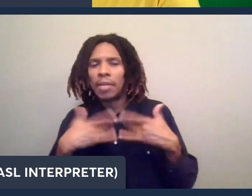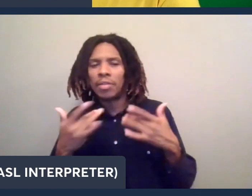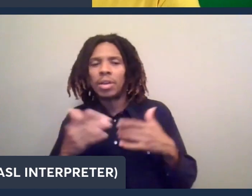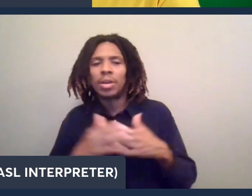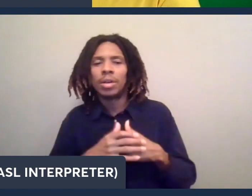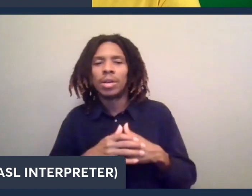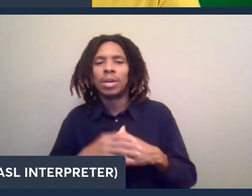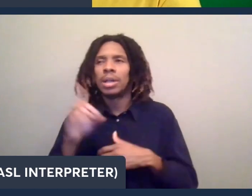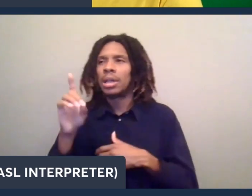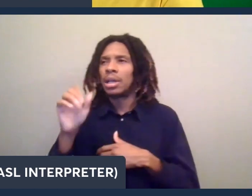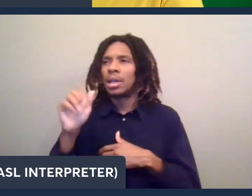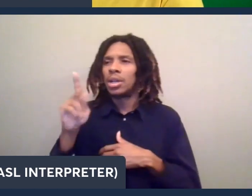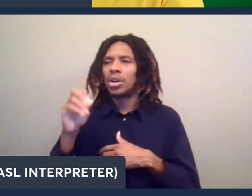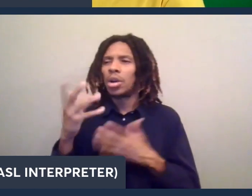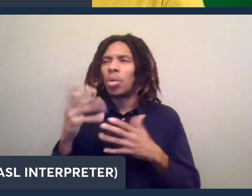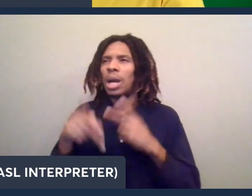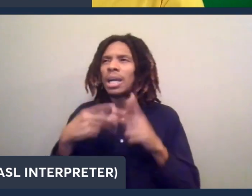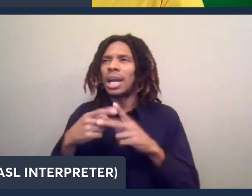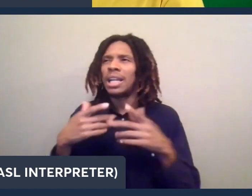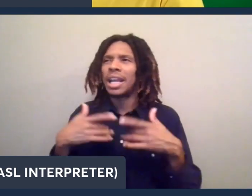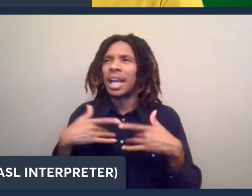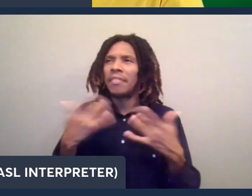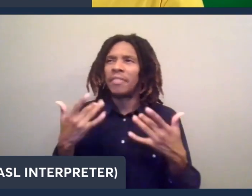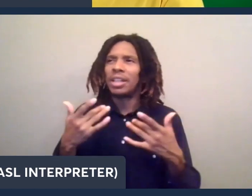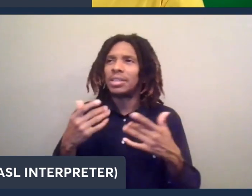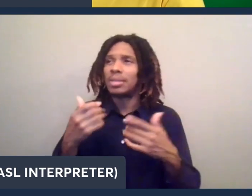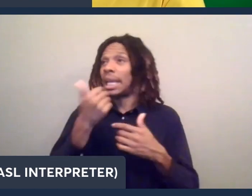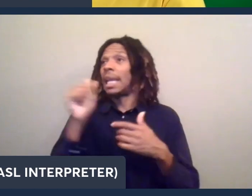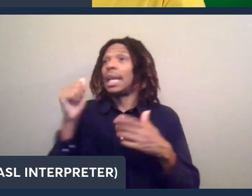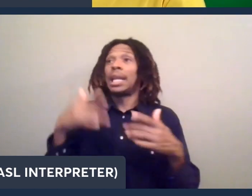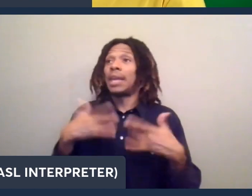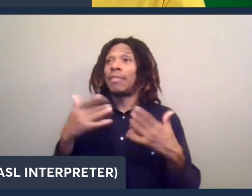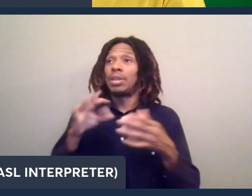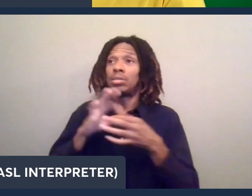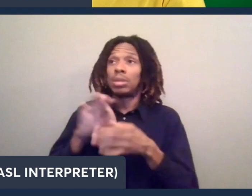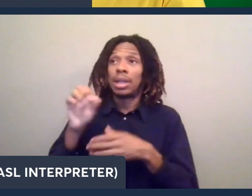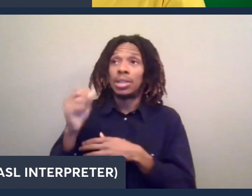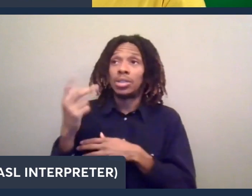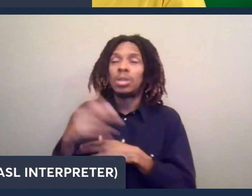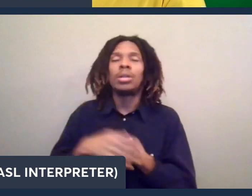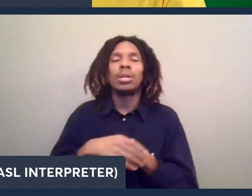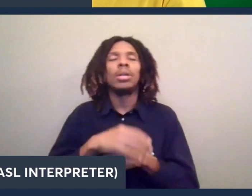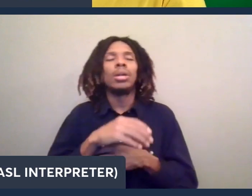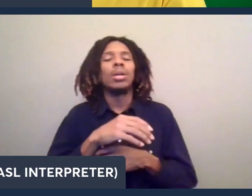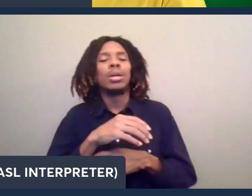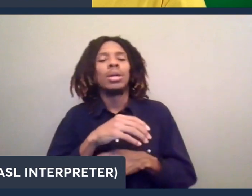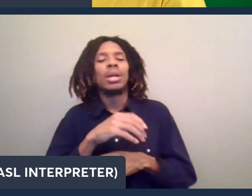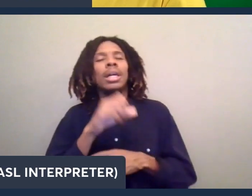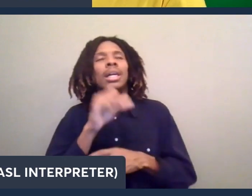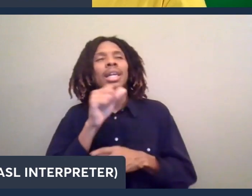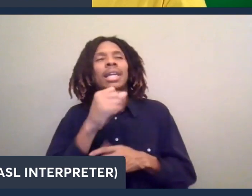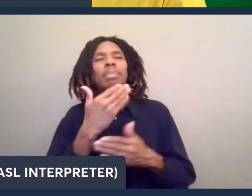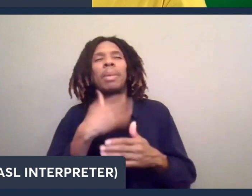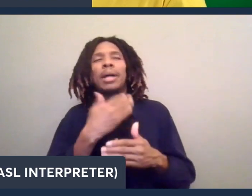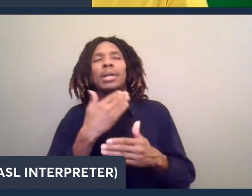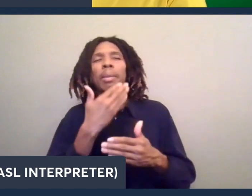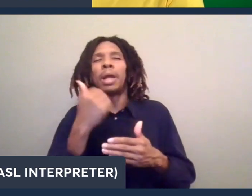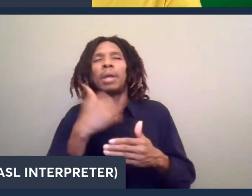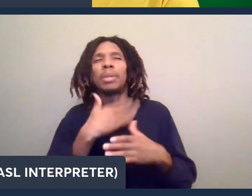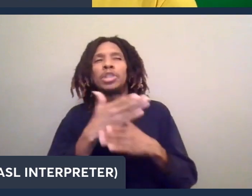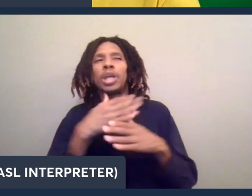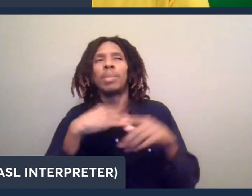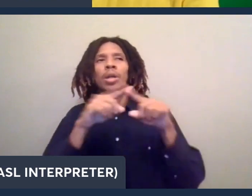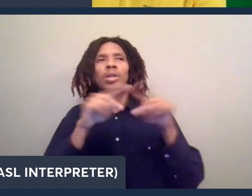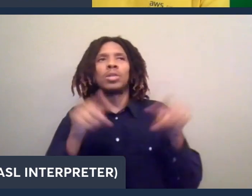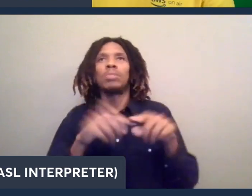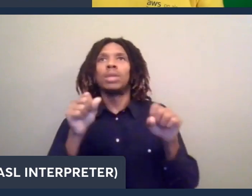What kind of events does this actually trigger? On any event regarding S3? Yeah, might be better if I share my screen. Do you want to